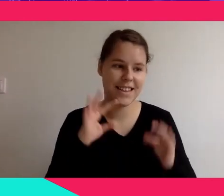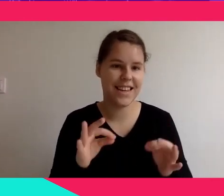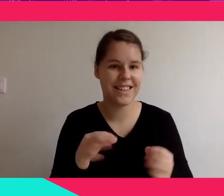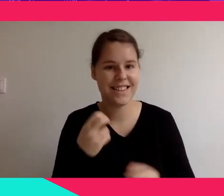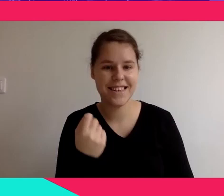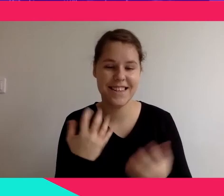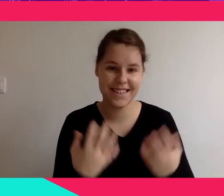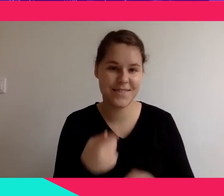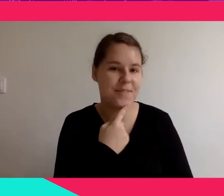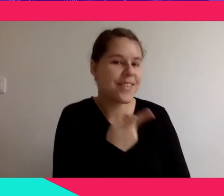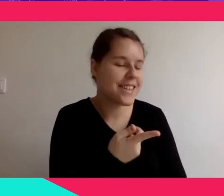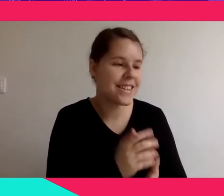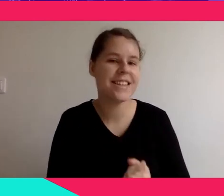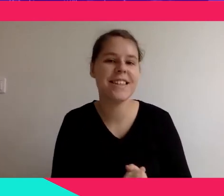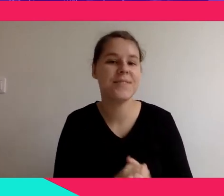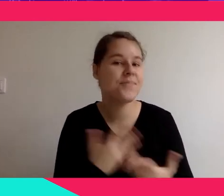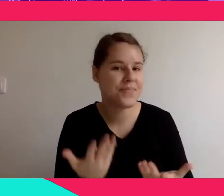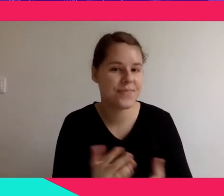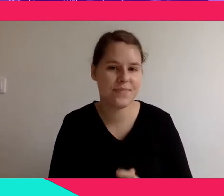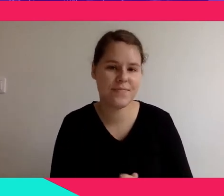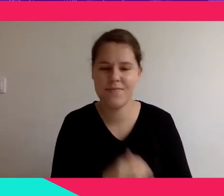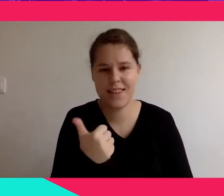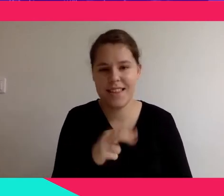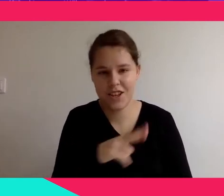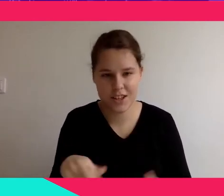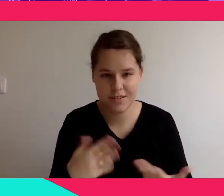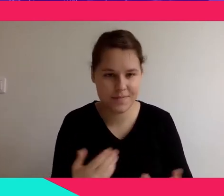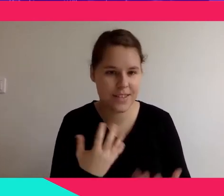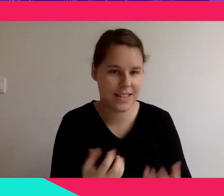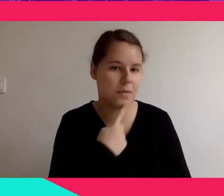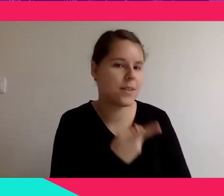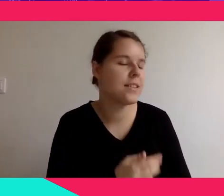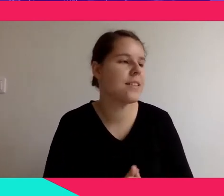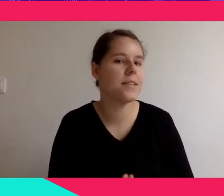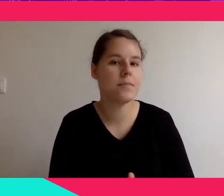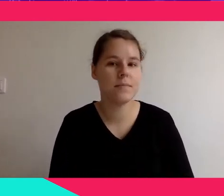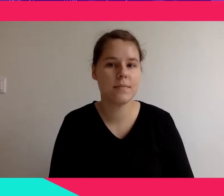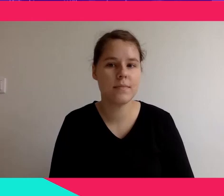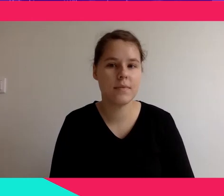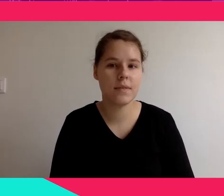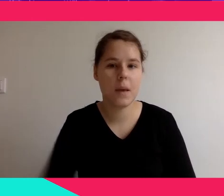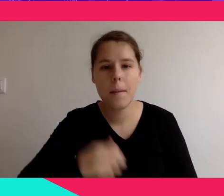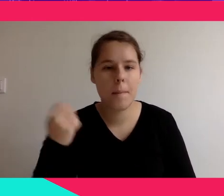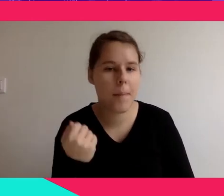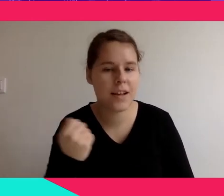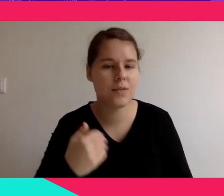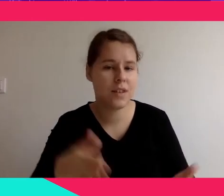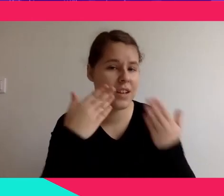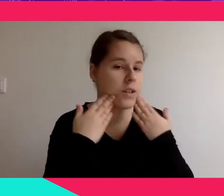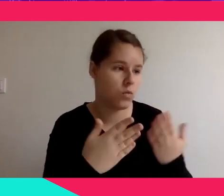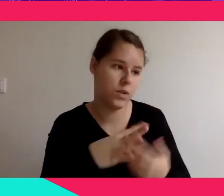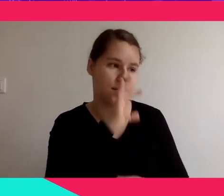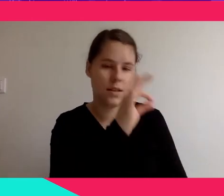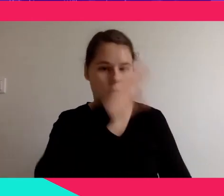one line. I want to thank you enormously for this presentation, because it made me realize one